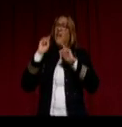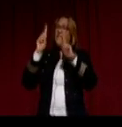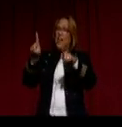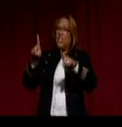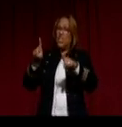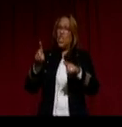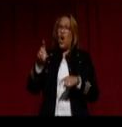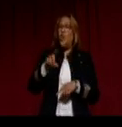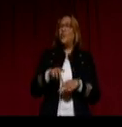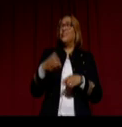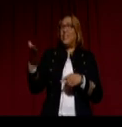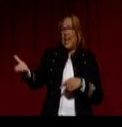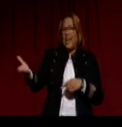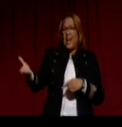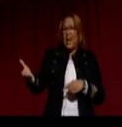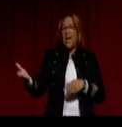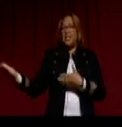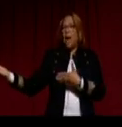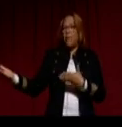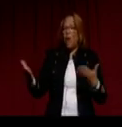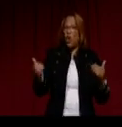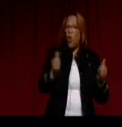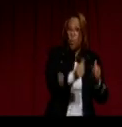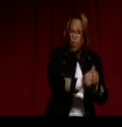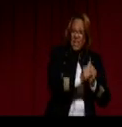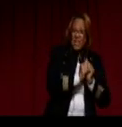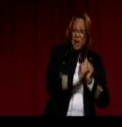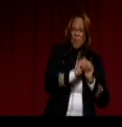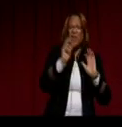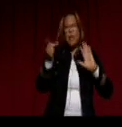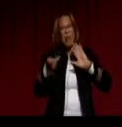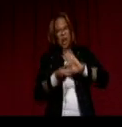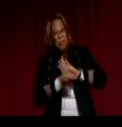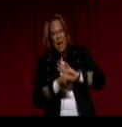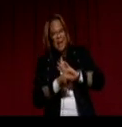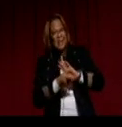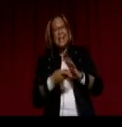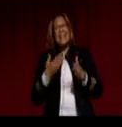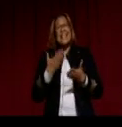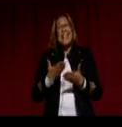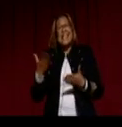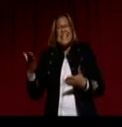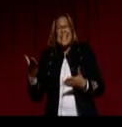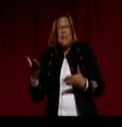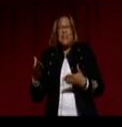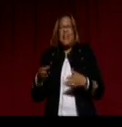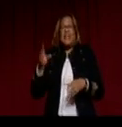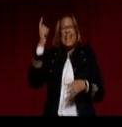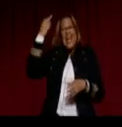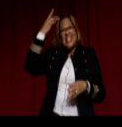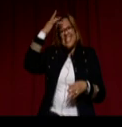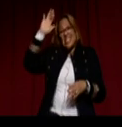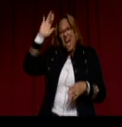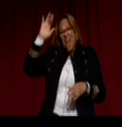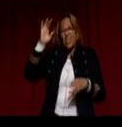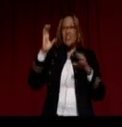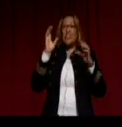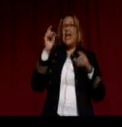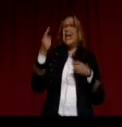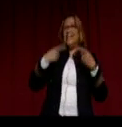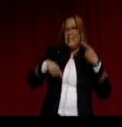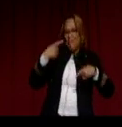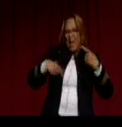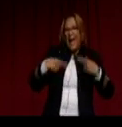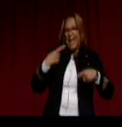whether they brought it with them or brought it back, that's something that scholars debate in the footnotes ad infinitum.